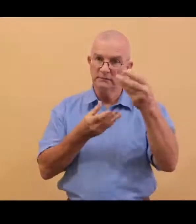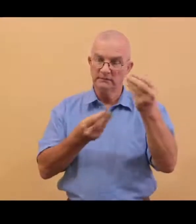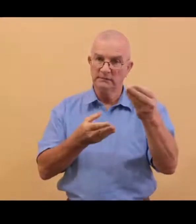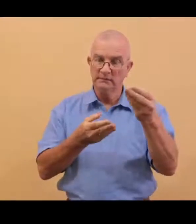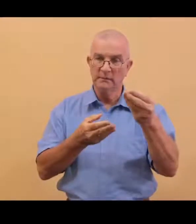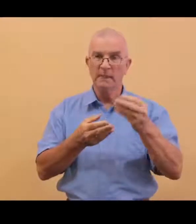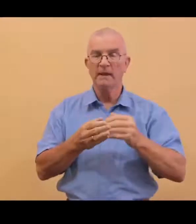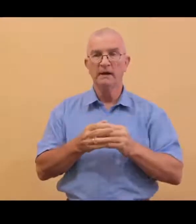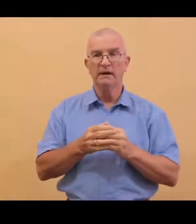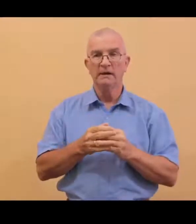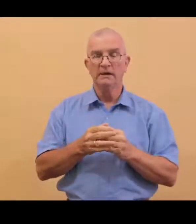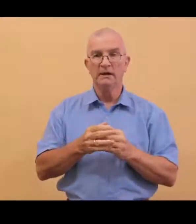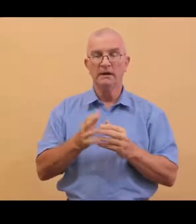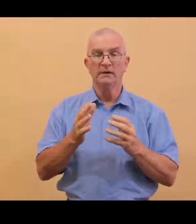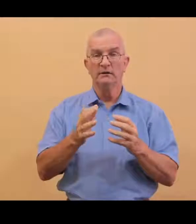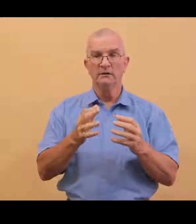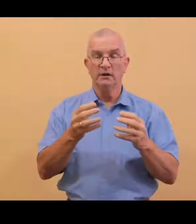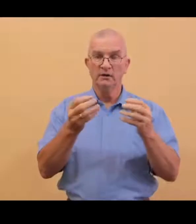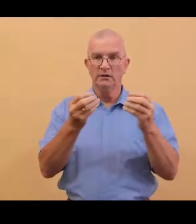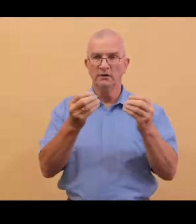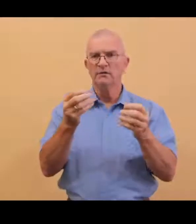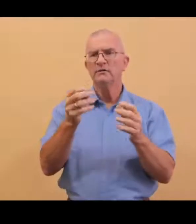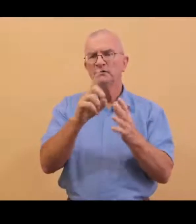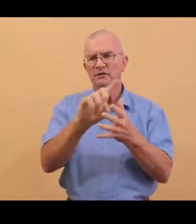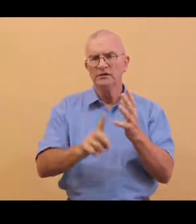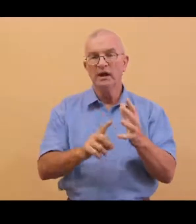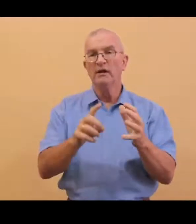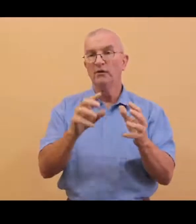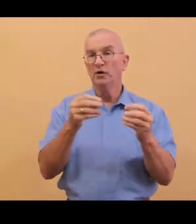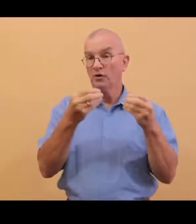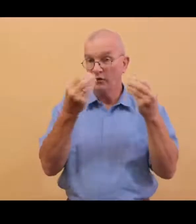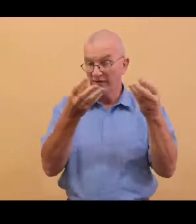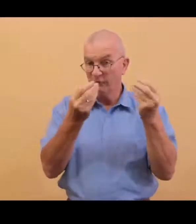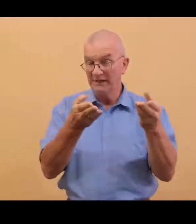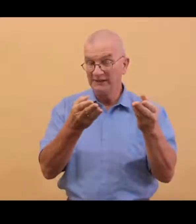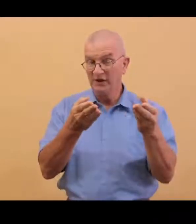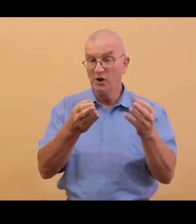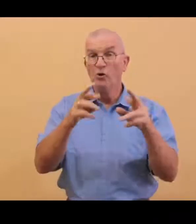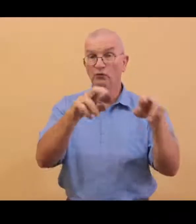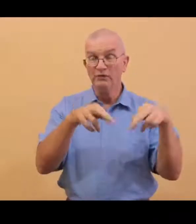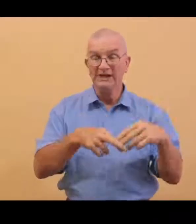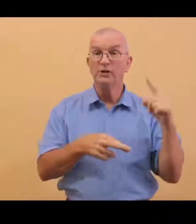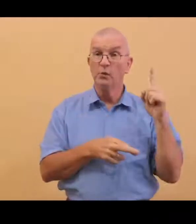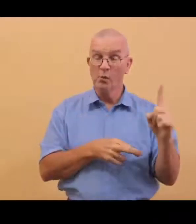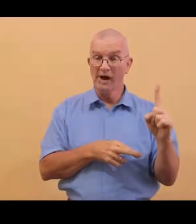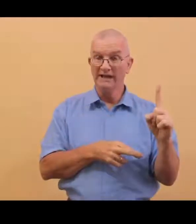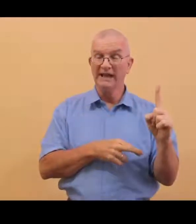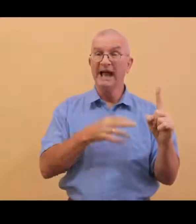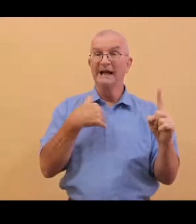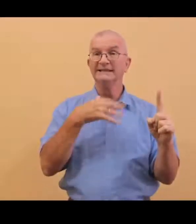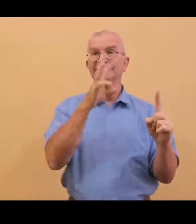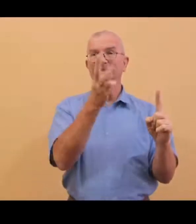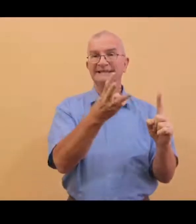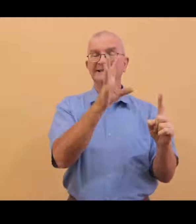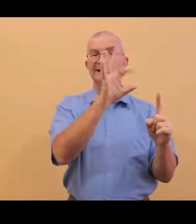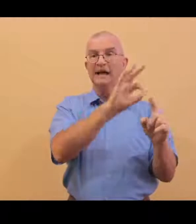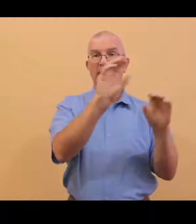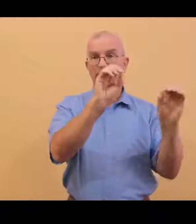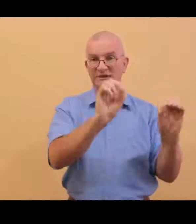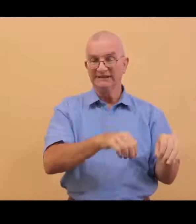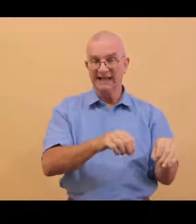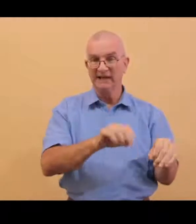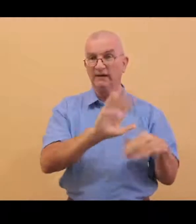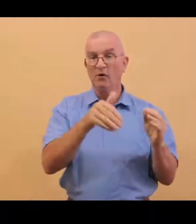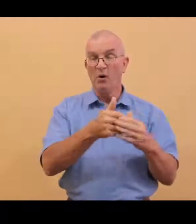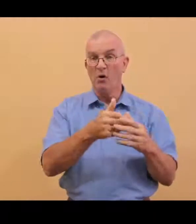a disaggregation of our current data, which indicates the following. Region 1 is currently managing 69% of all